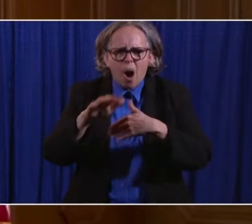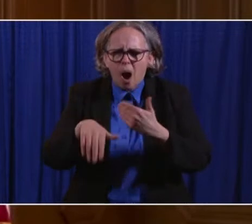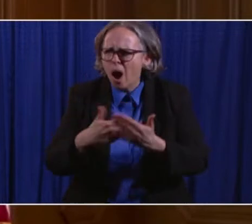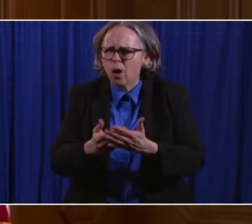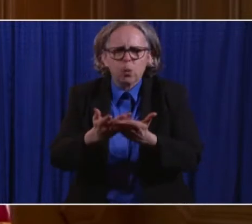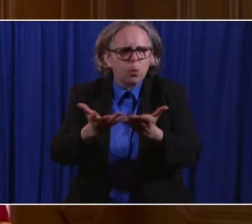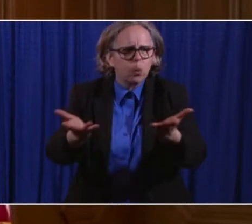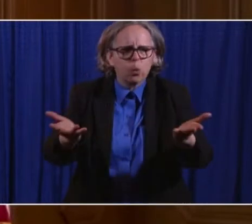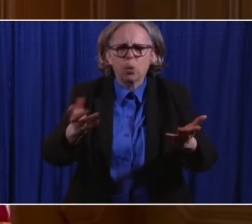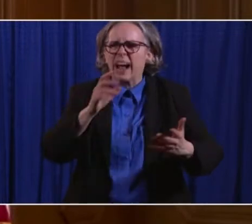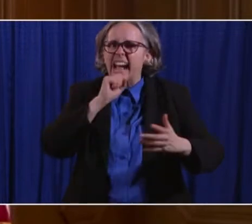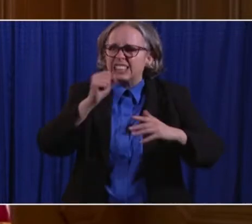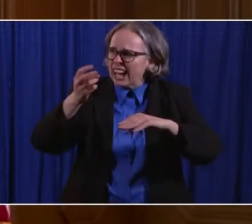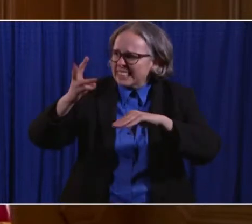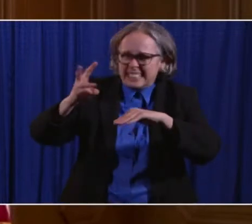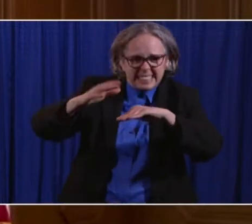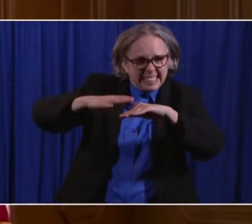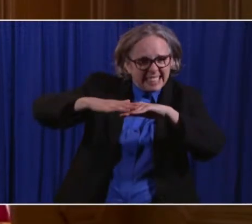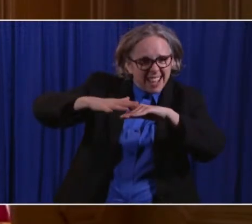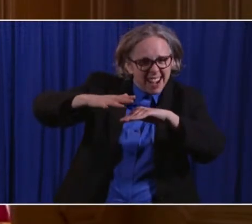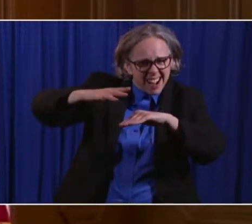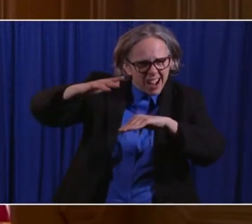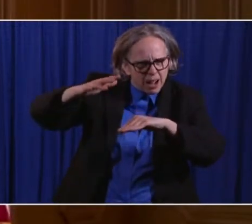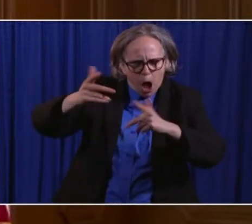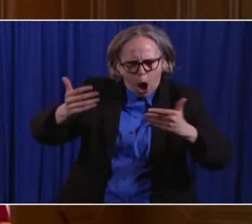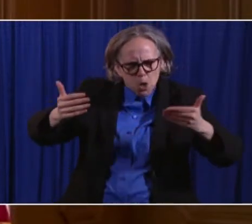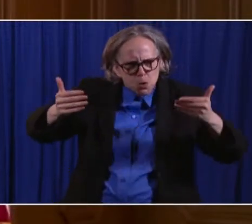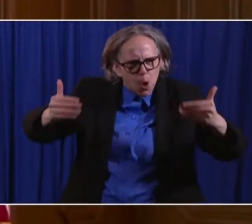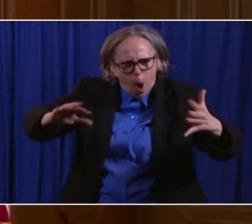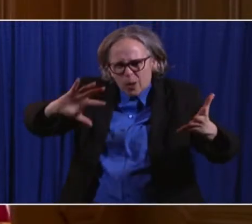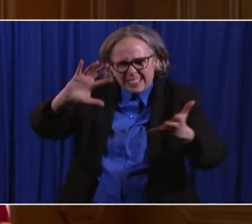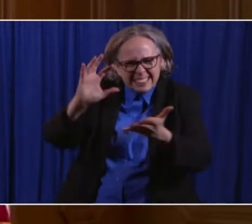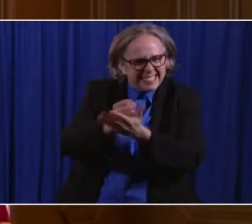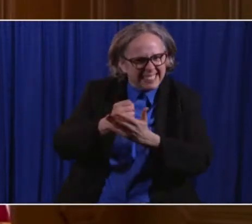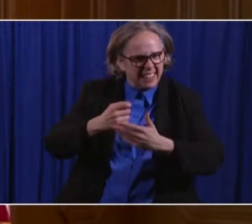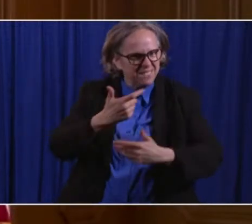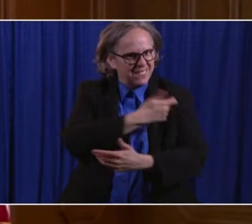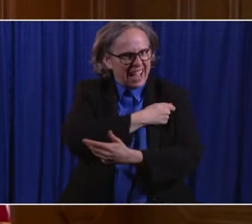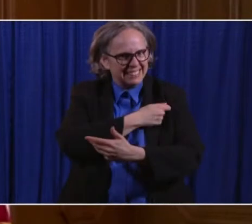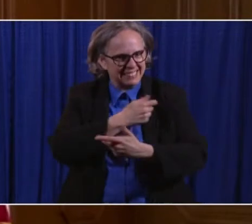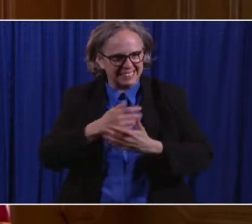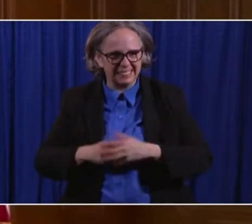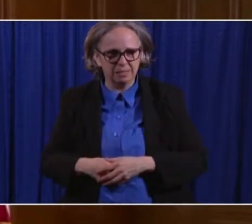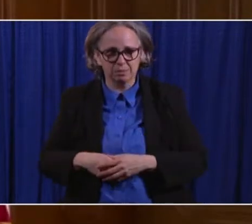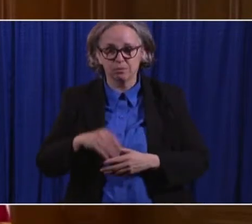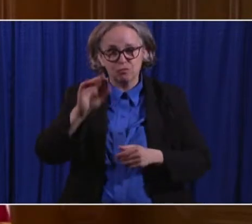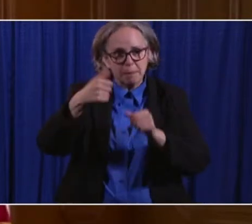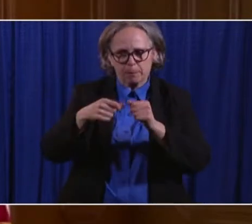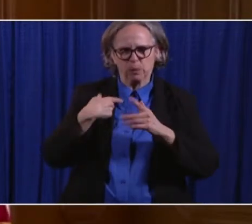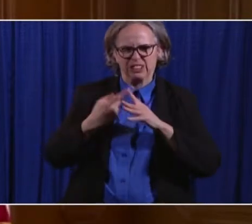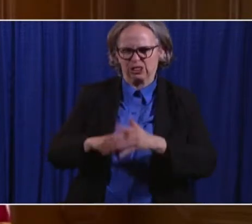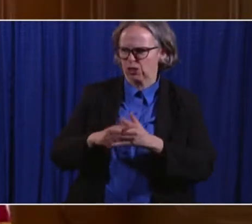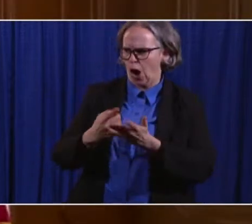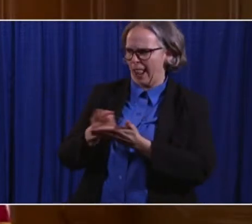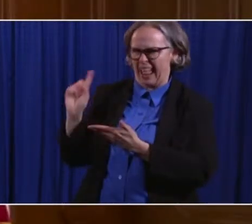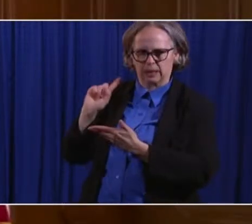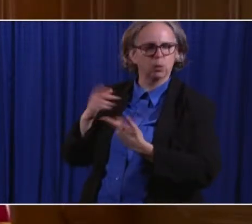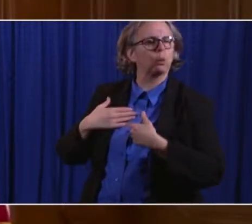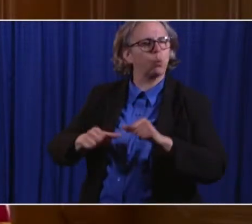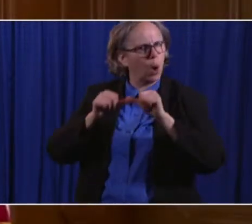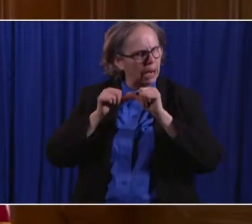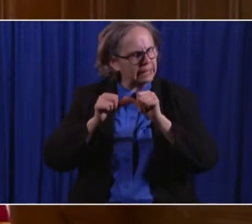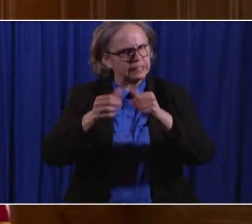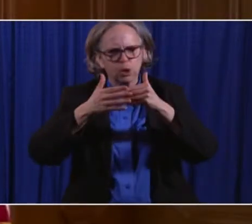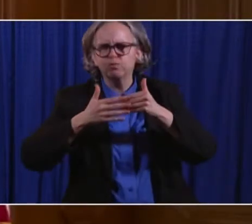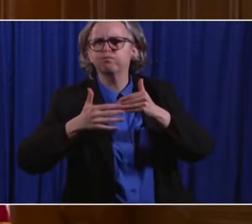older. As we look towards next week, our administration is continuing our efforts to closely monitor vaccine